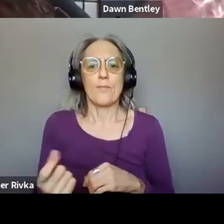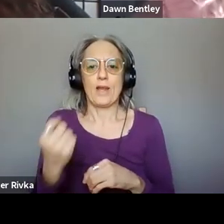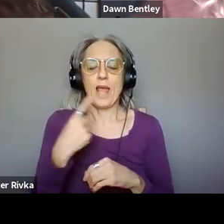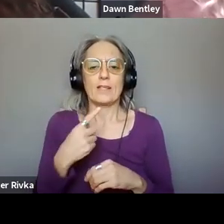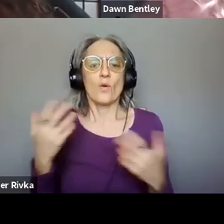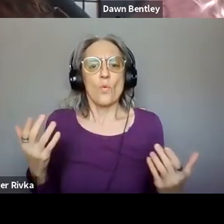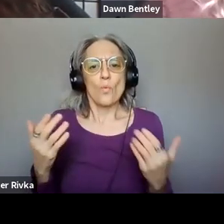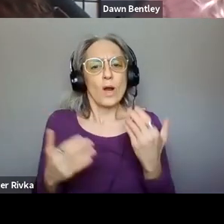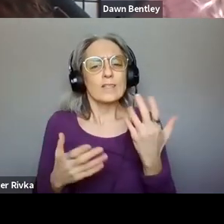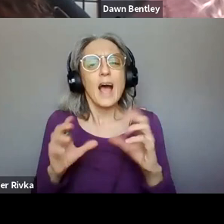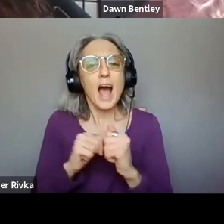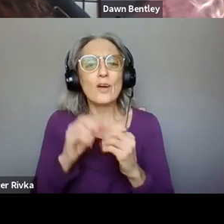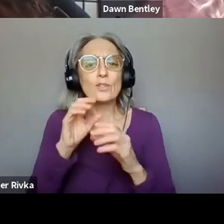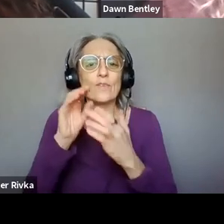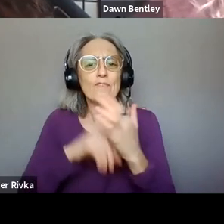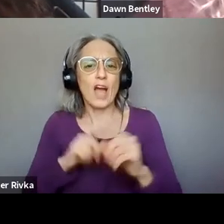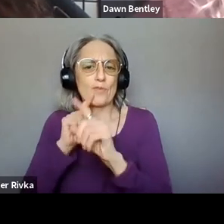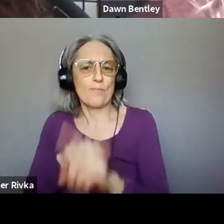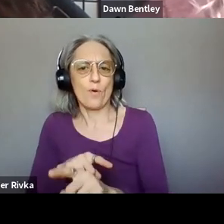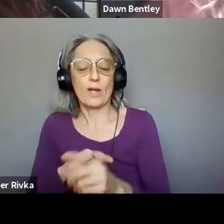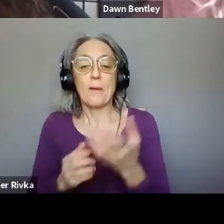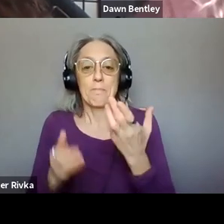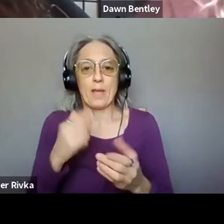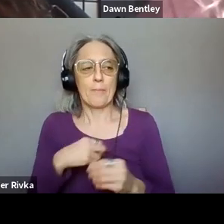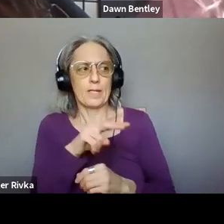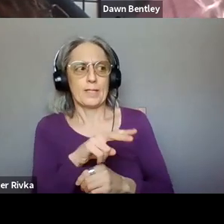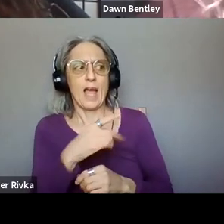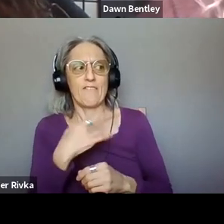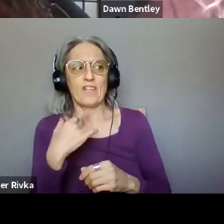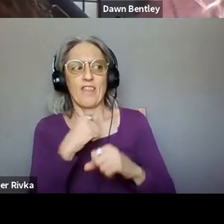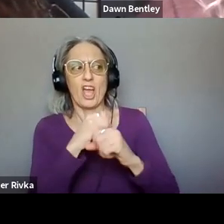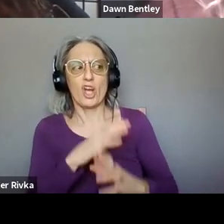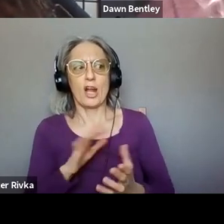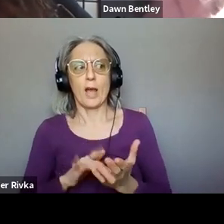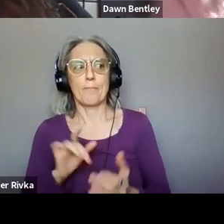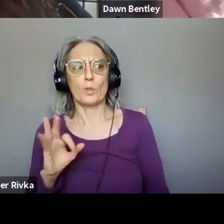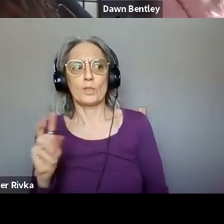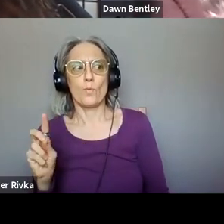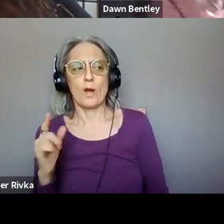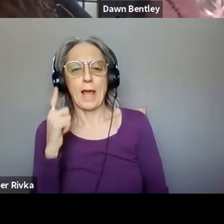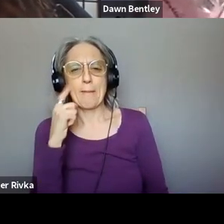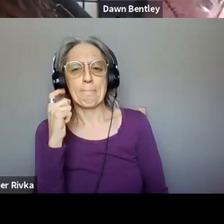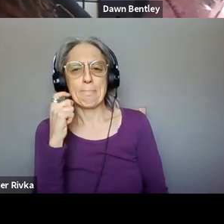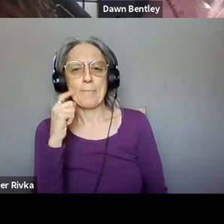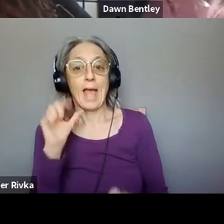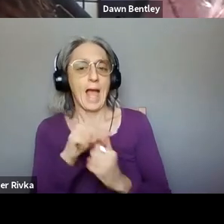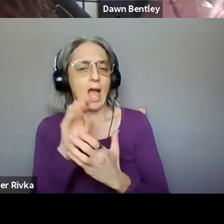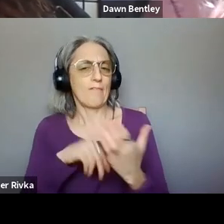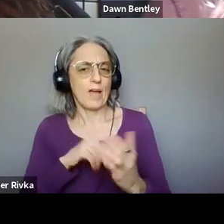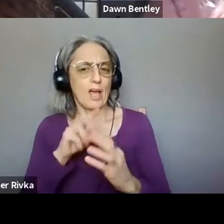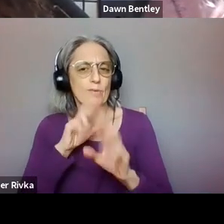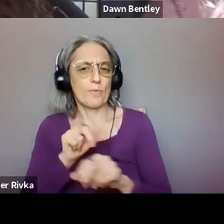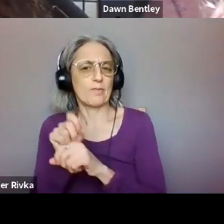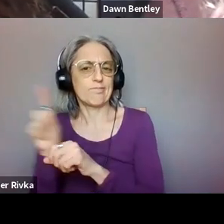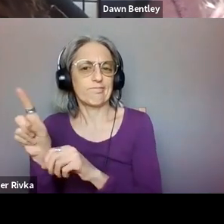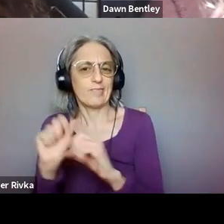process of making a report if someone suspects that the guardian is abusing or neglecting the ward? That can be done a couple different